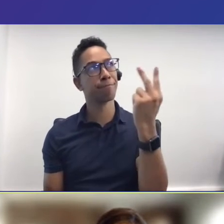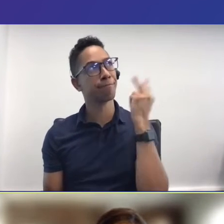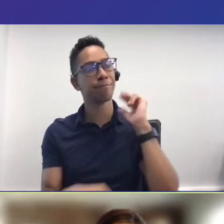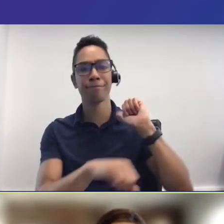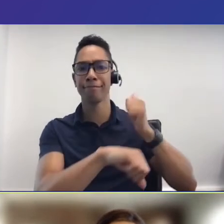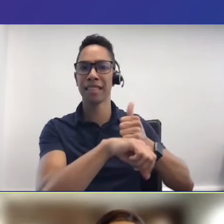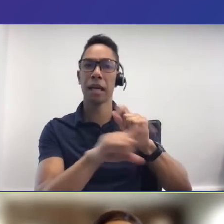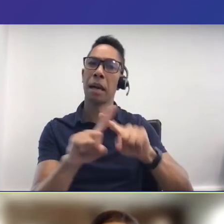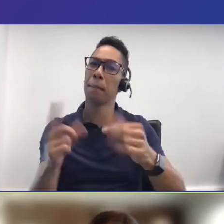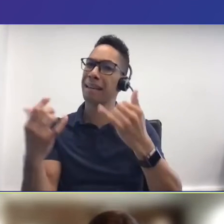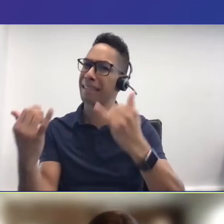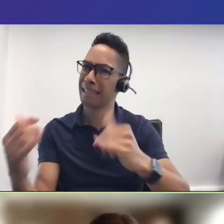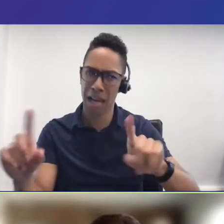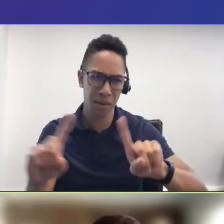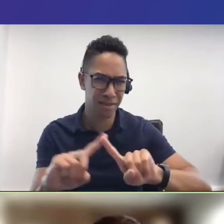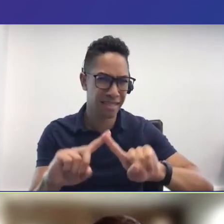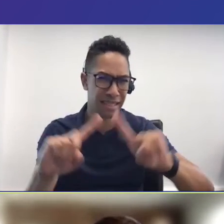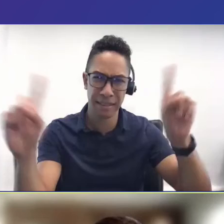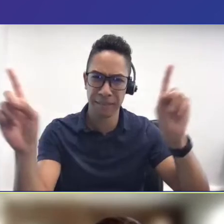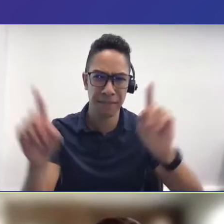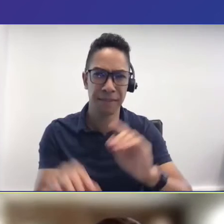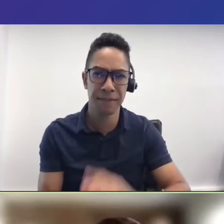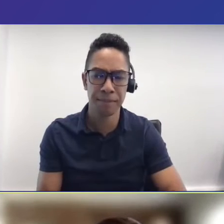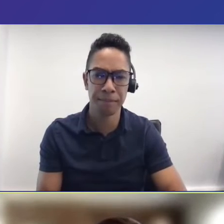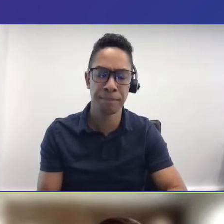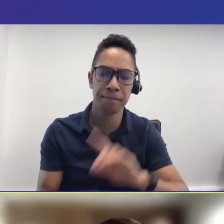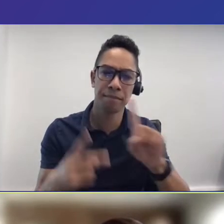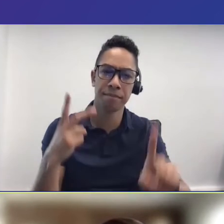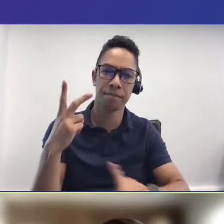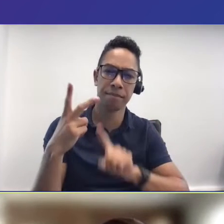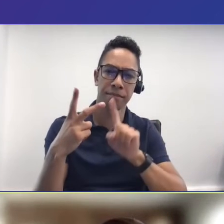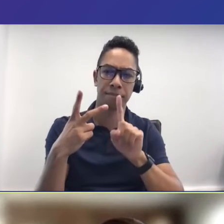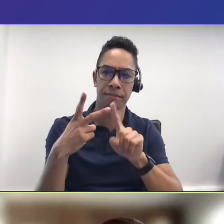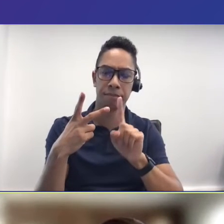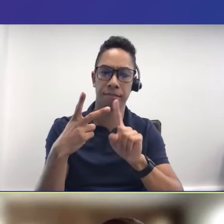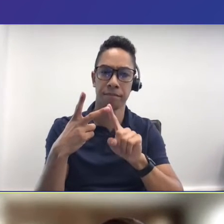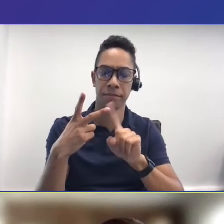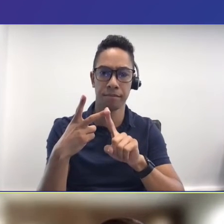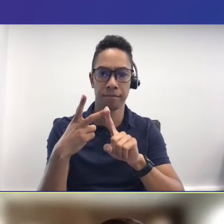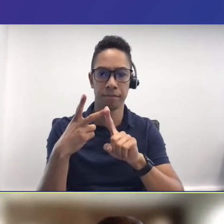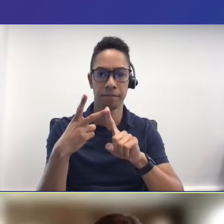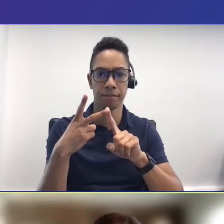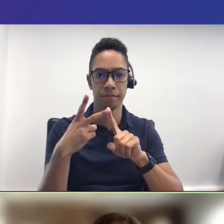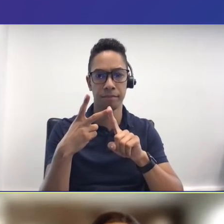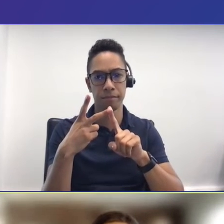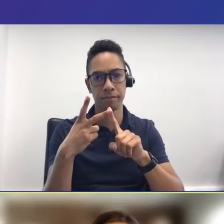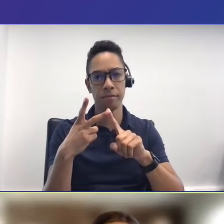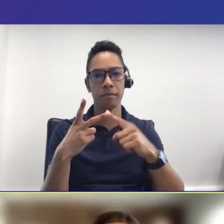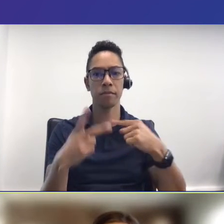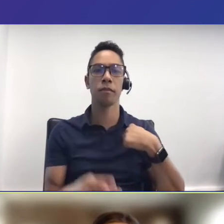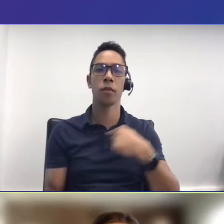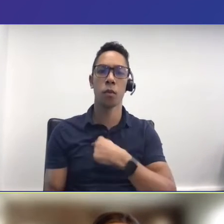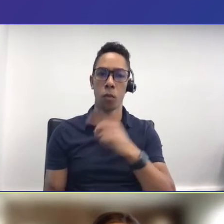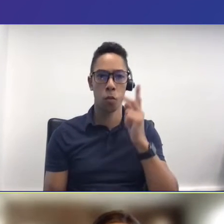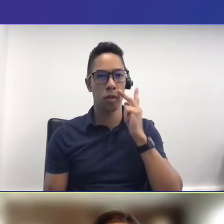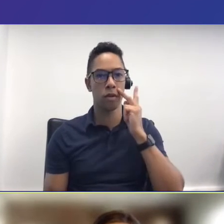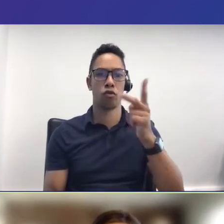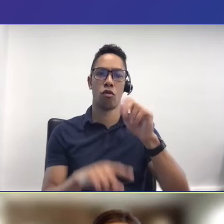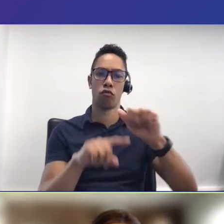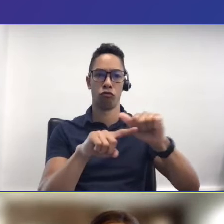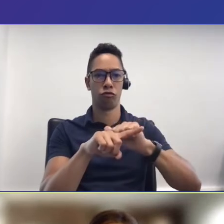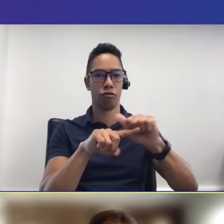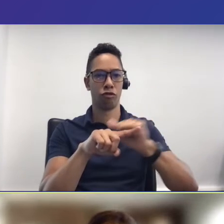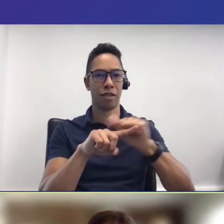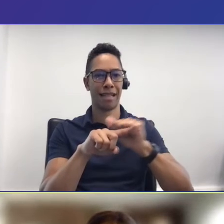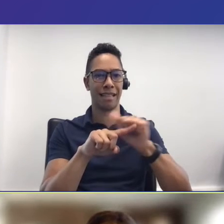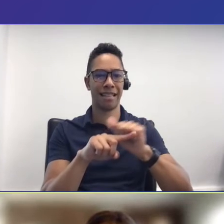different. And then secondly, I think that we saw training as sort